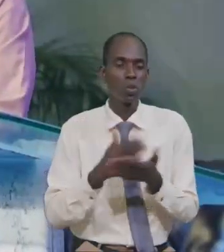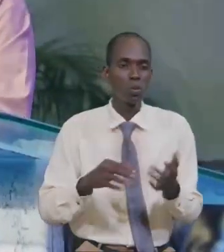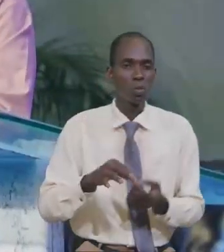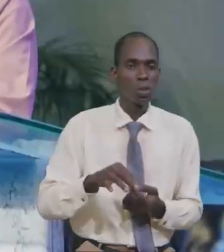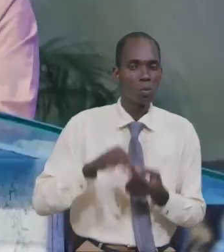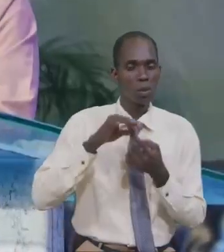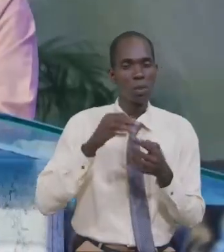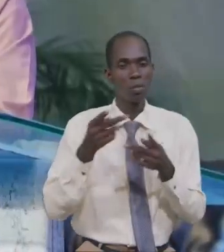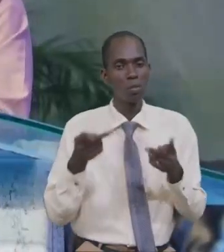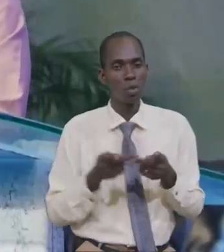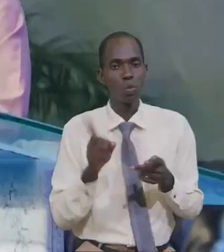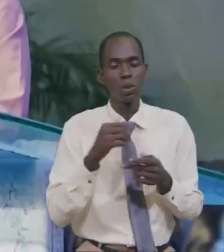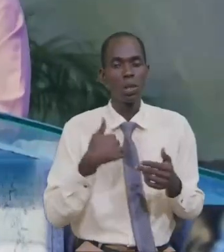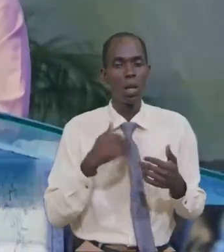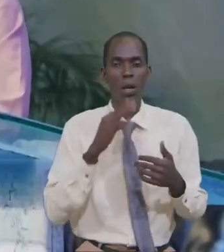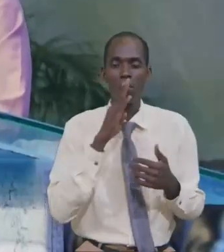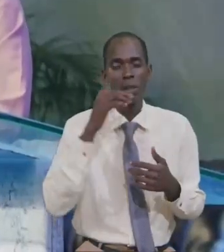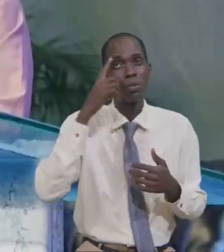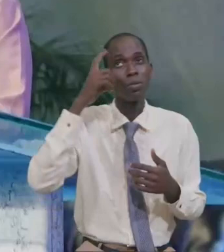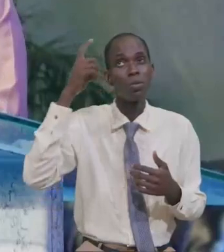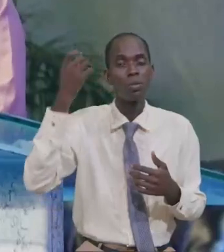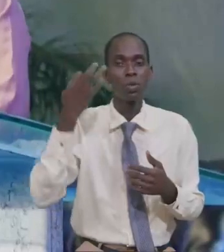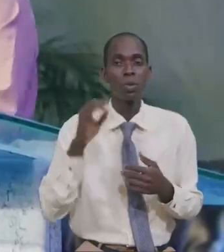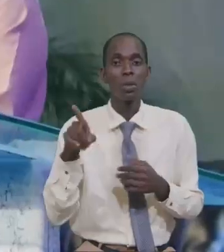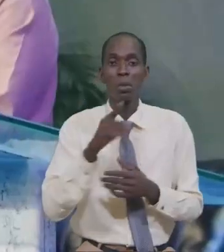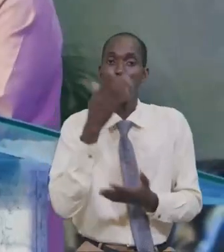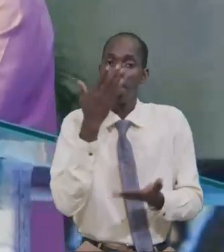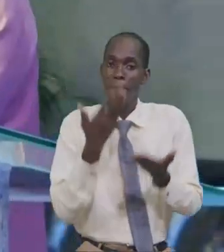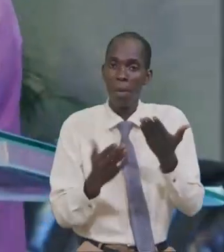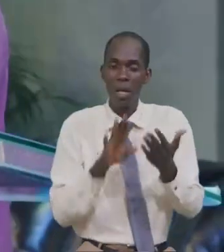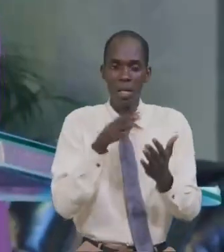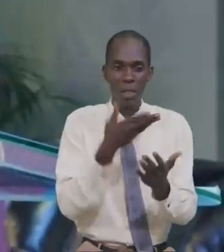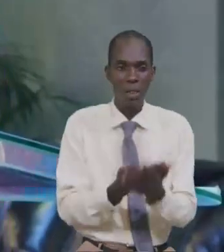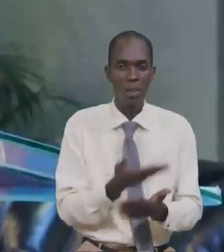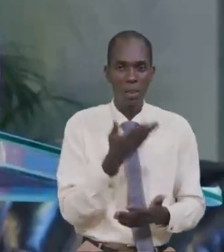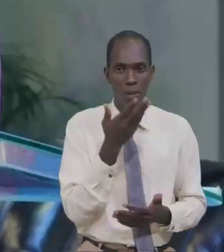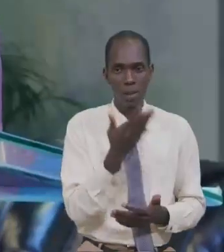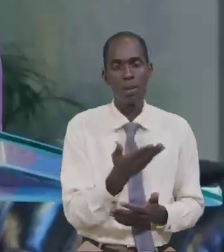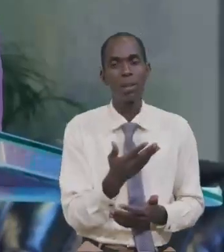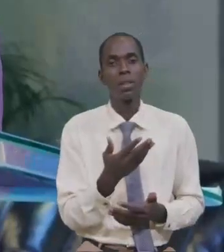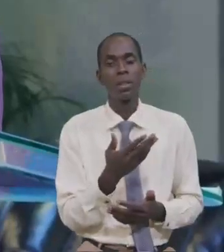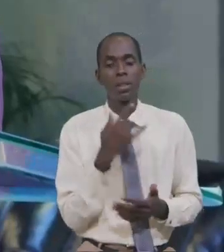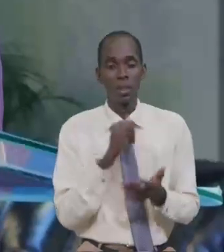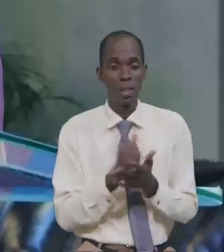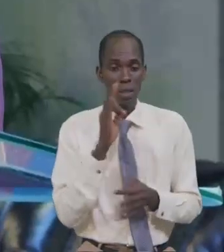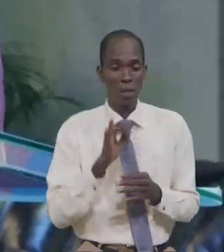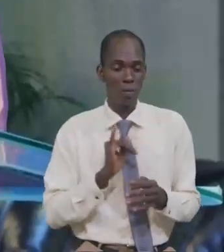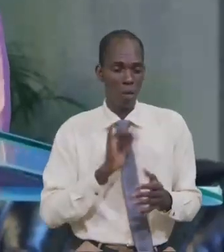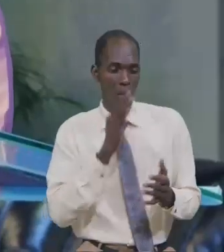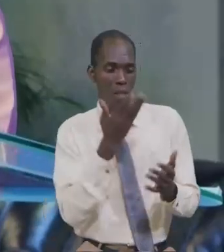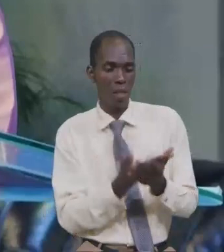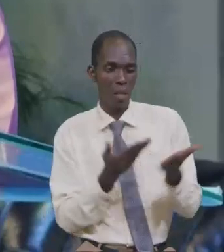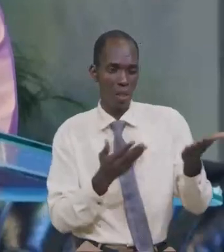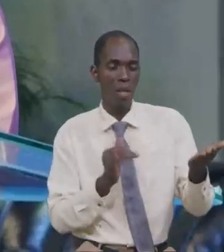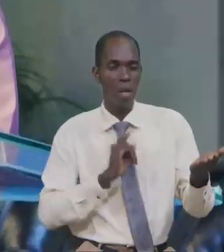succeed. Hold on before you travel. If you have a bad attitude here, it's